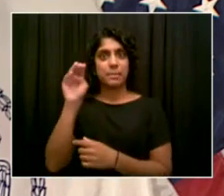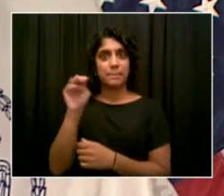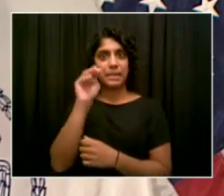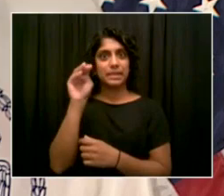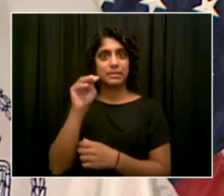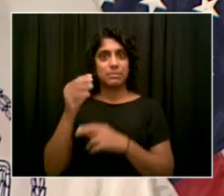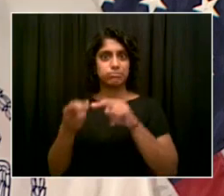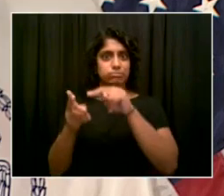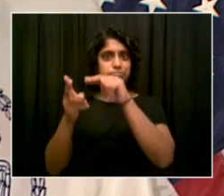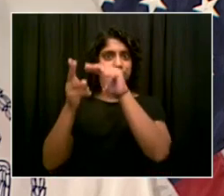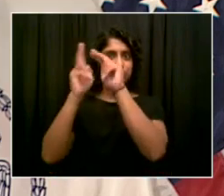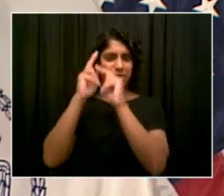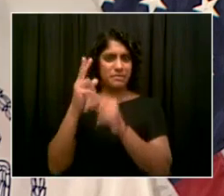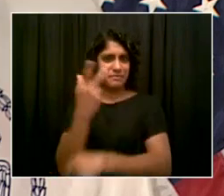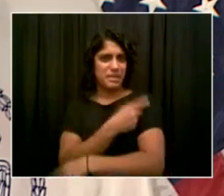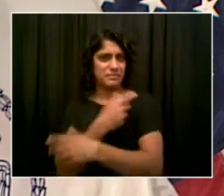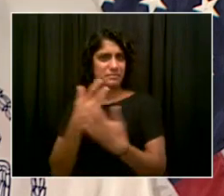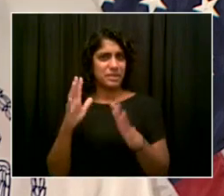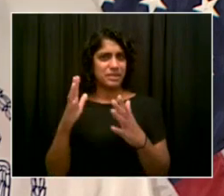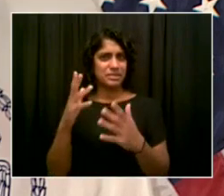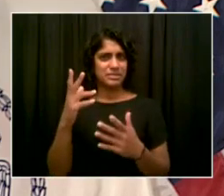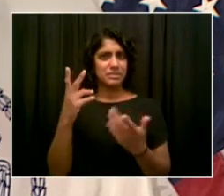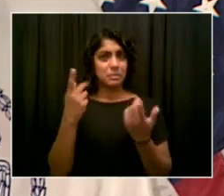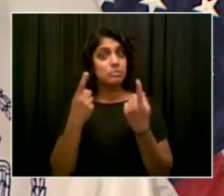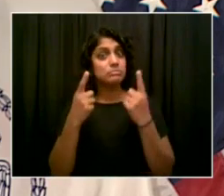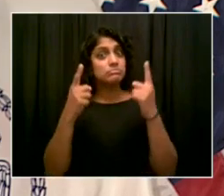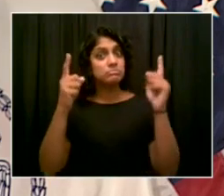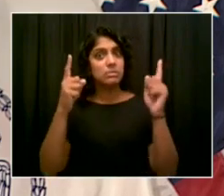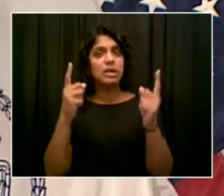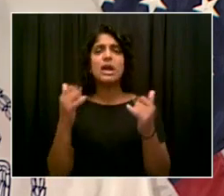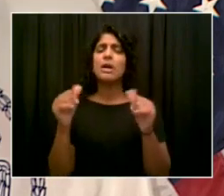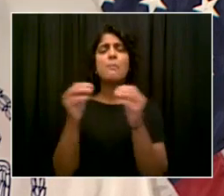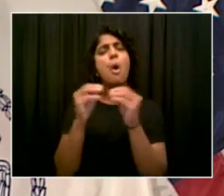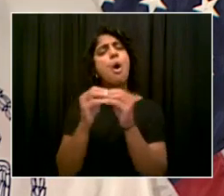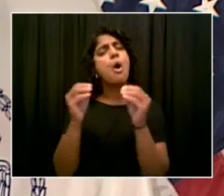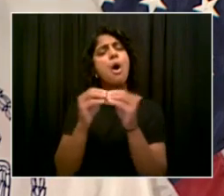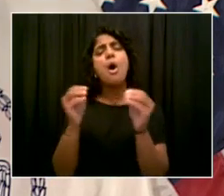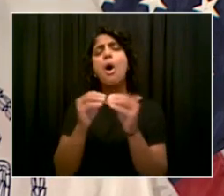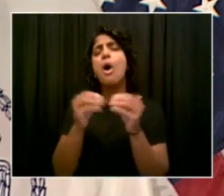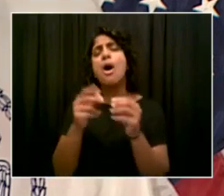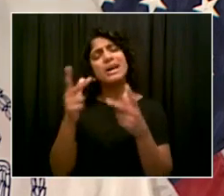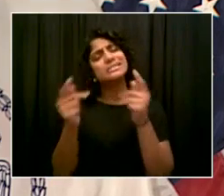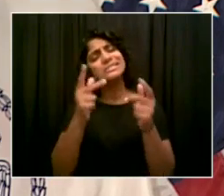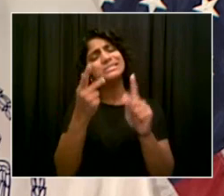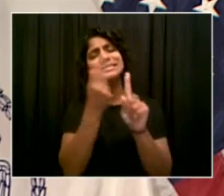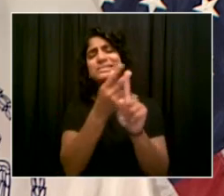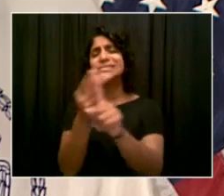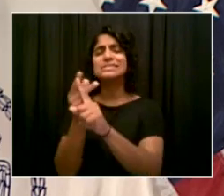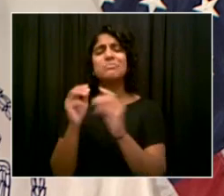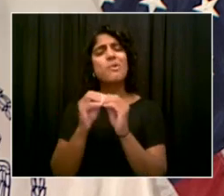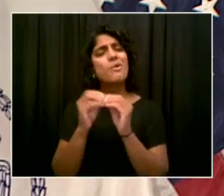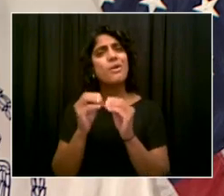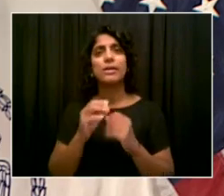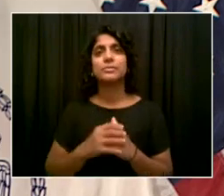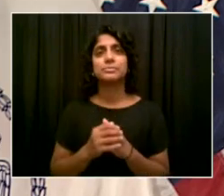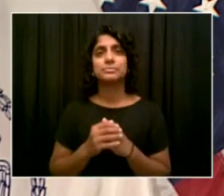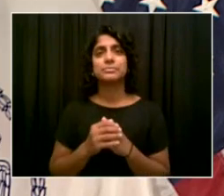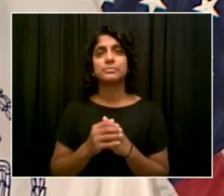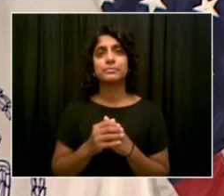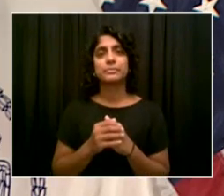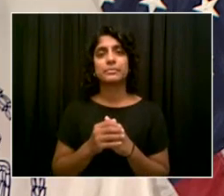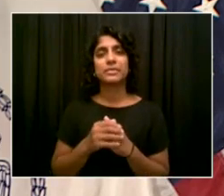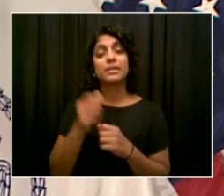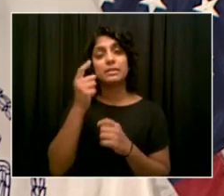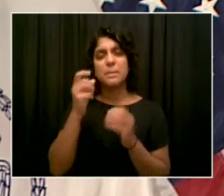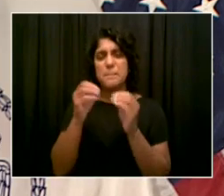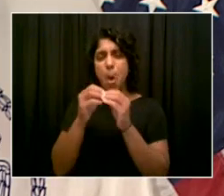Clearly, one of the things that's necessary is that deepening of the grassroots efforts, like you said, the mobile vans, the buses, working with community organizations. There's still